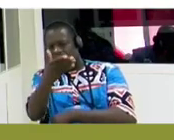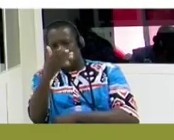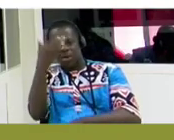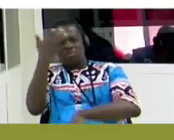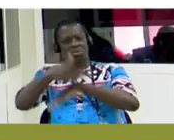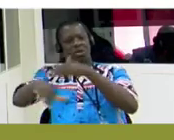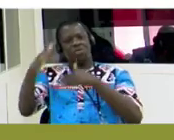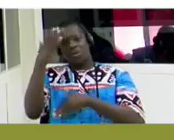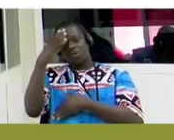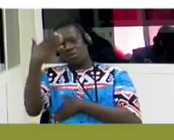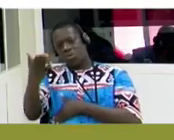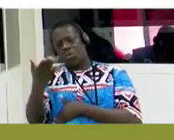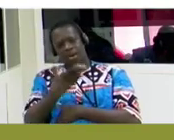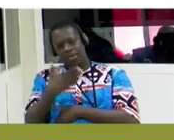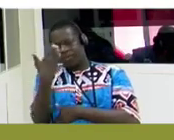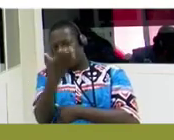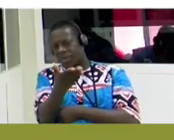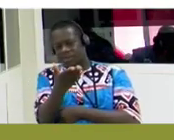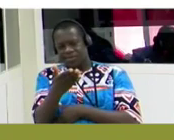there.